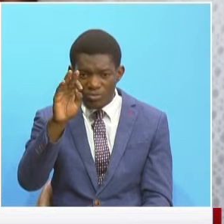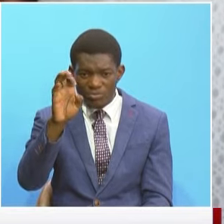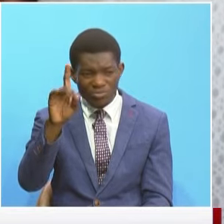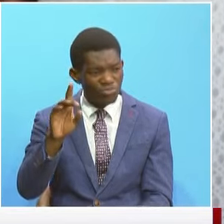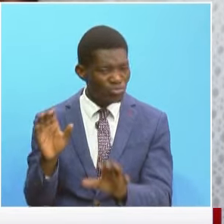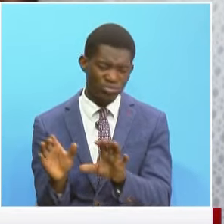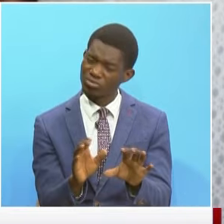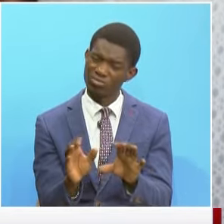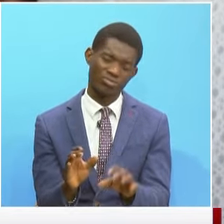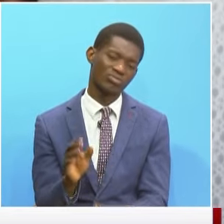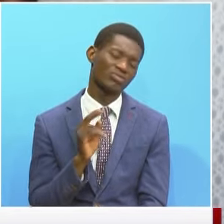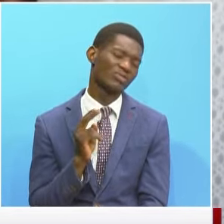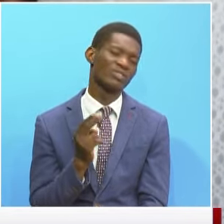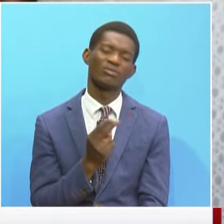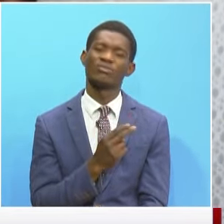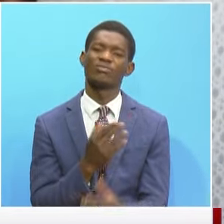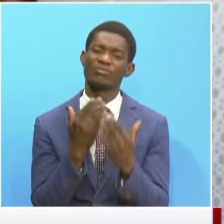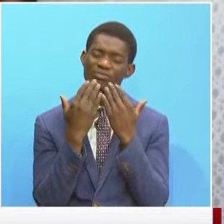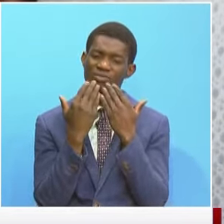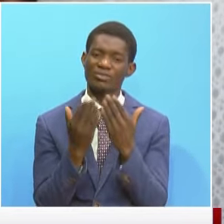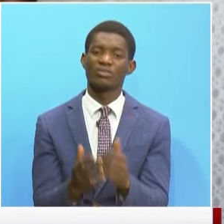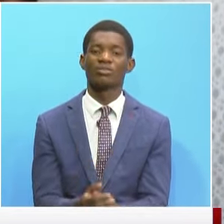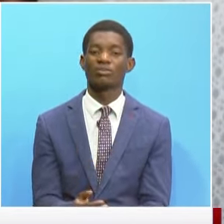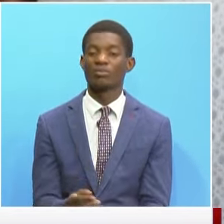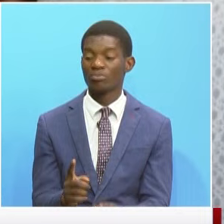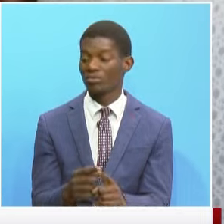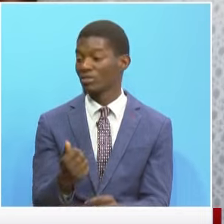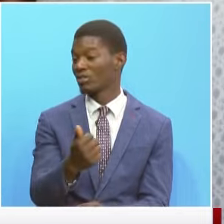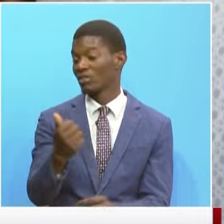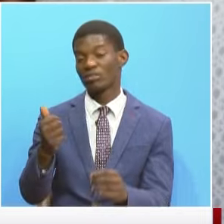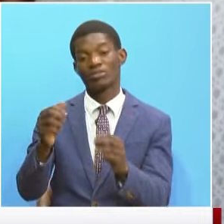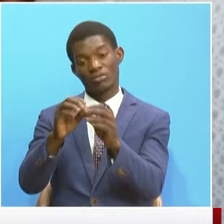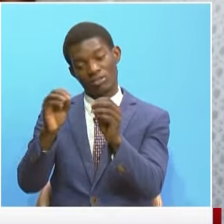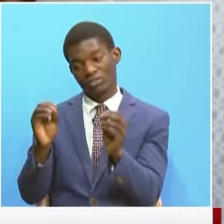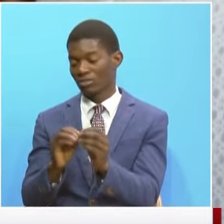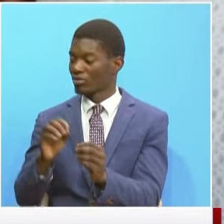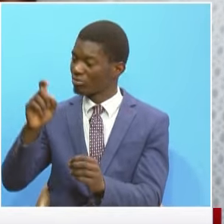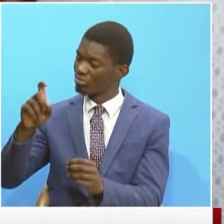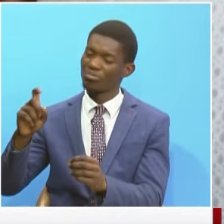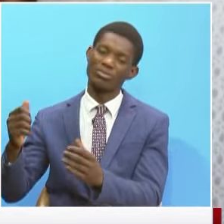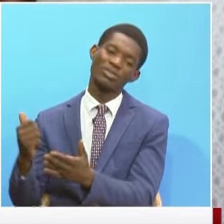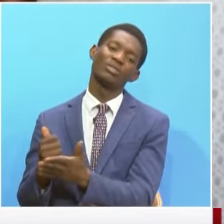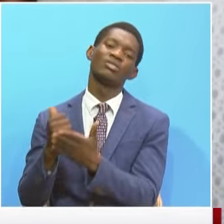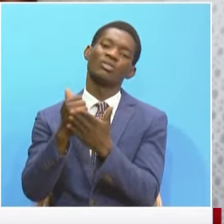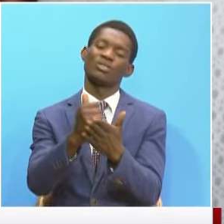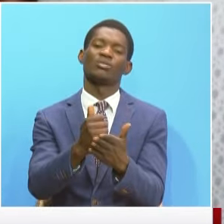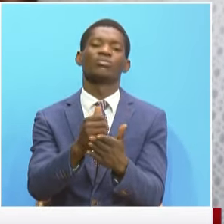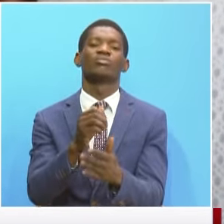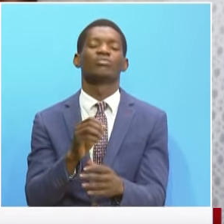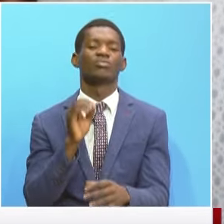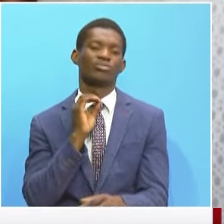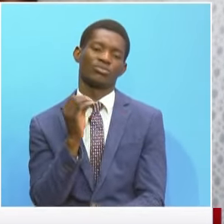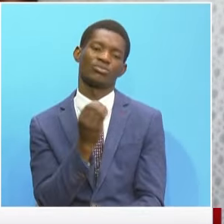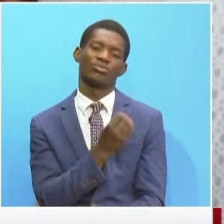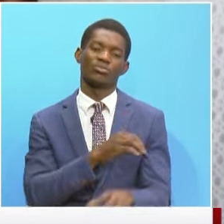other organizations to come on board to actually support our children already. We have